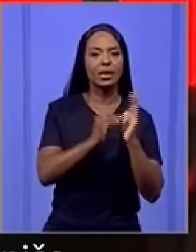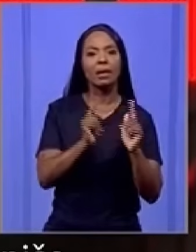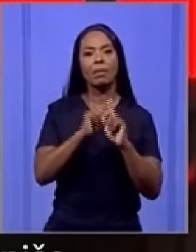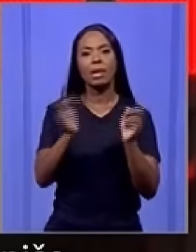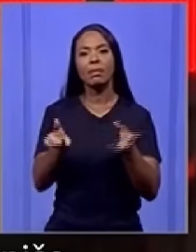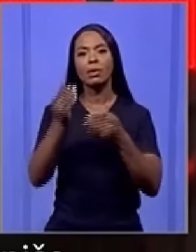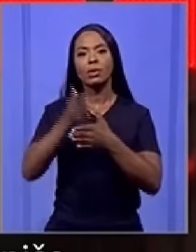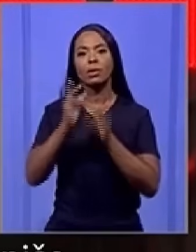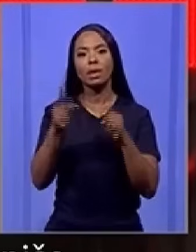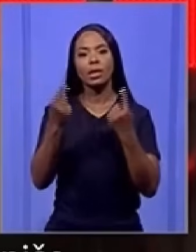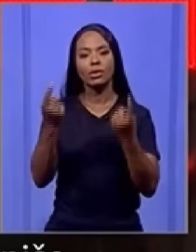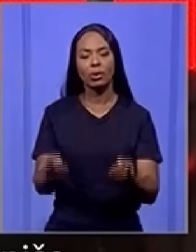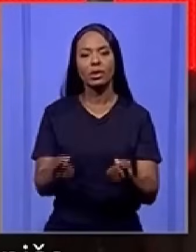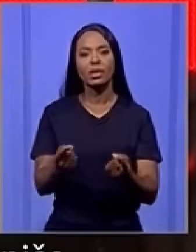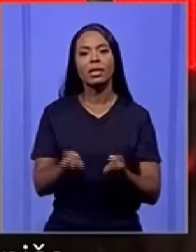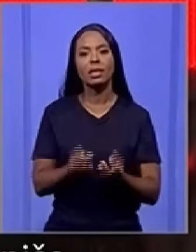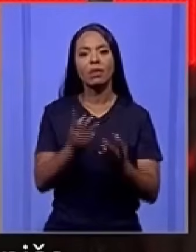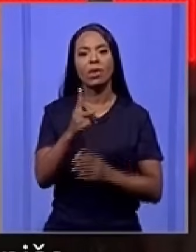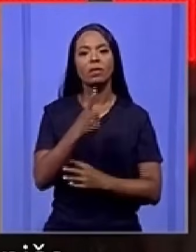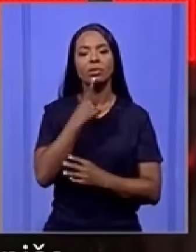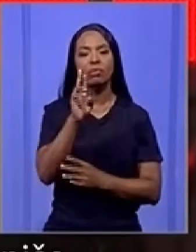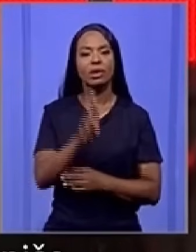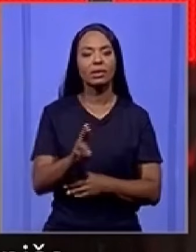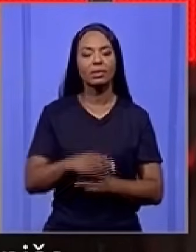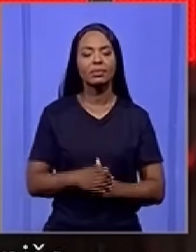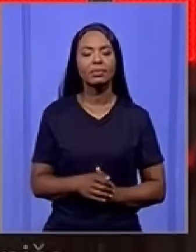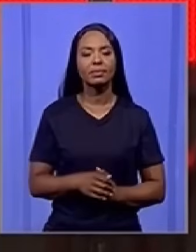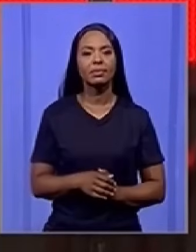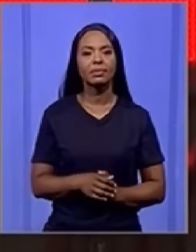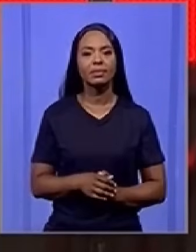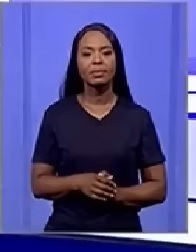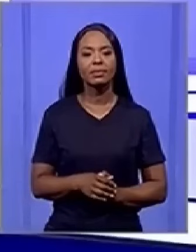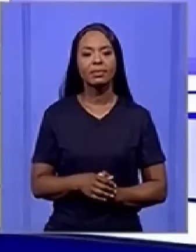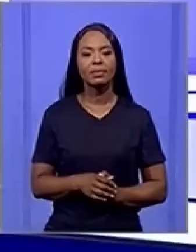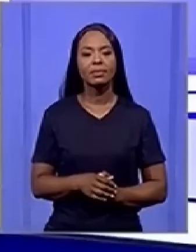a job will get 1,000 rand.